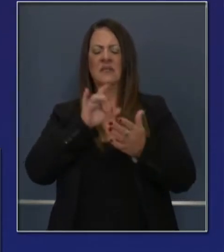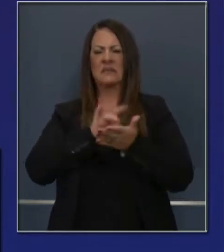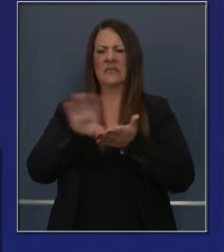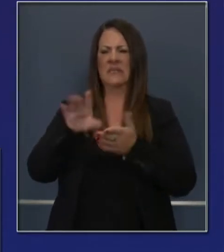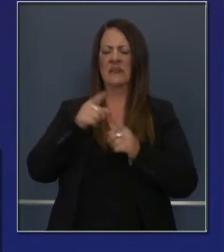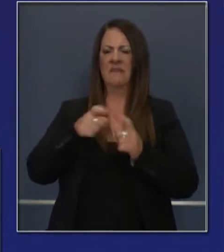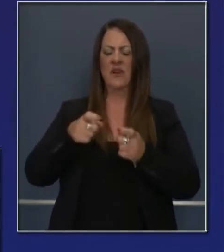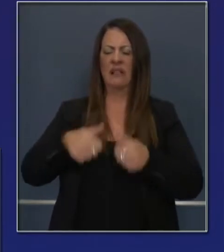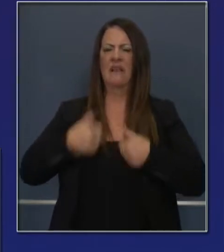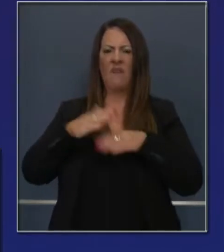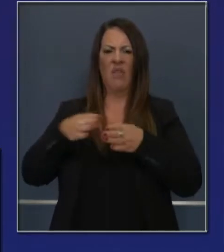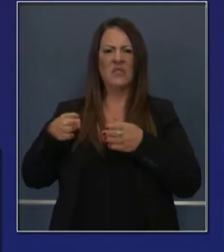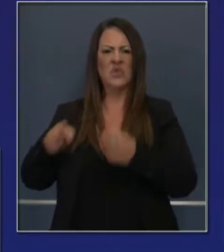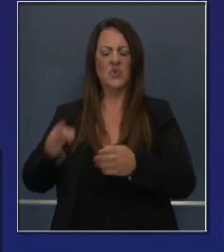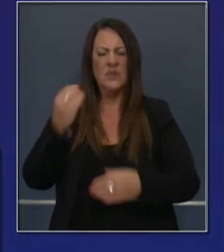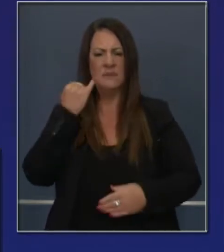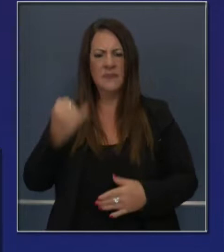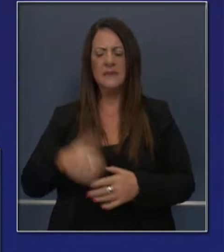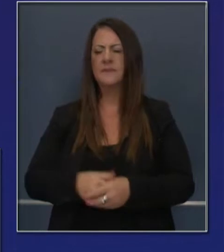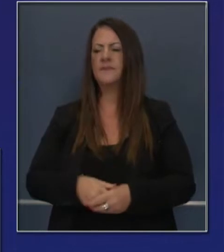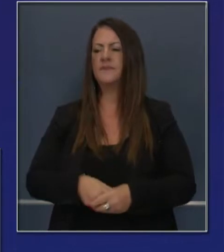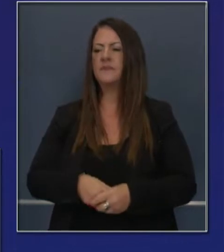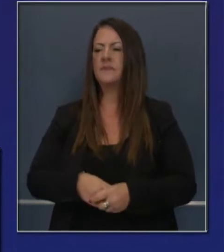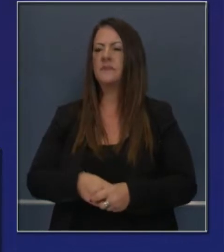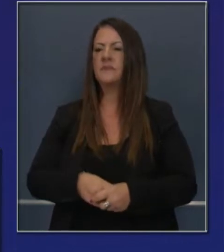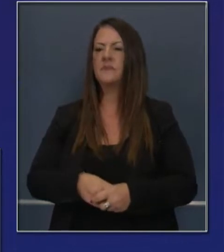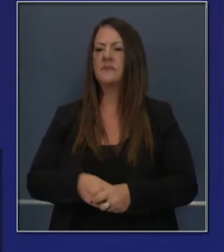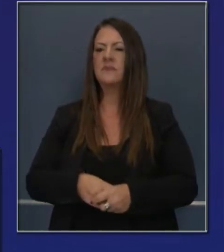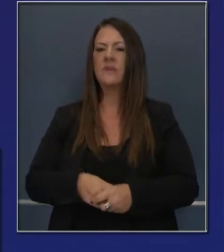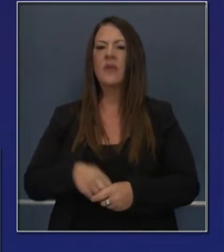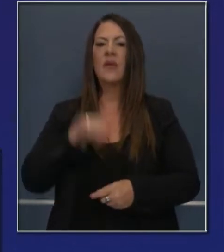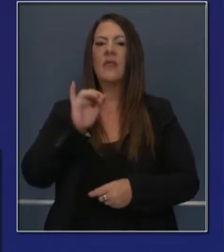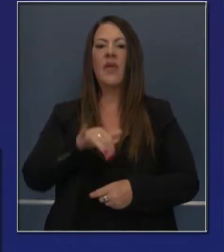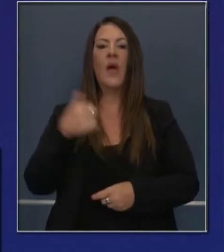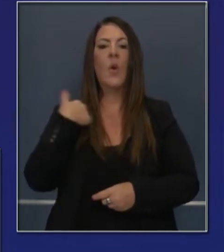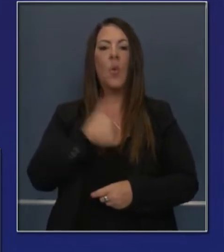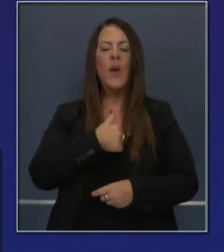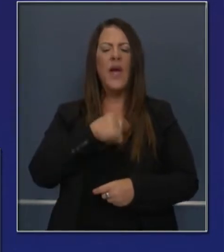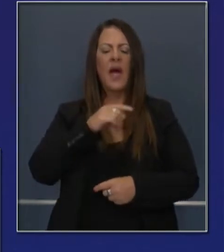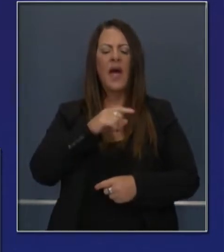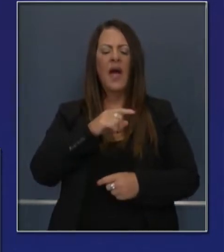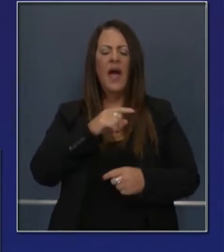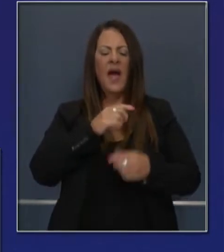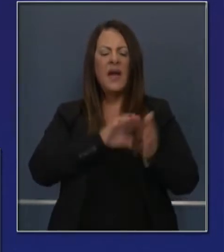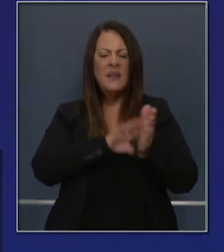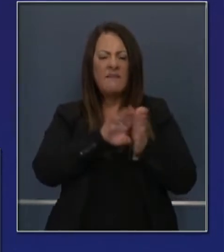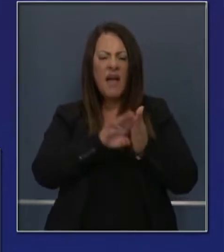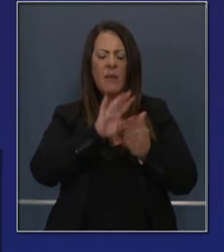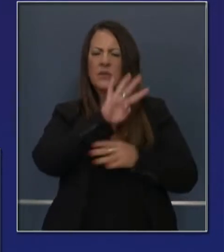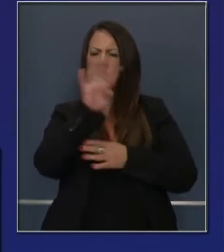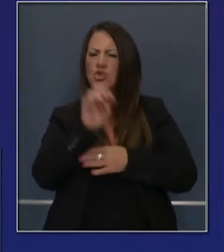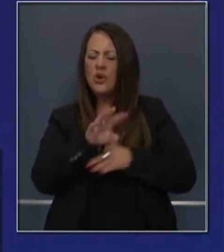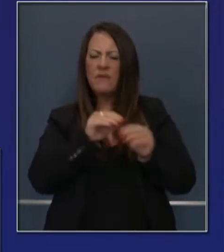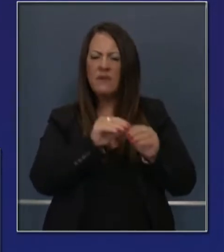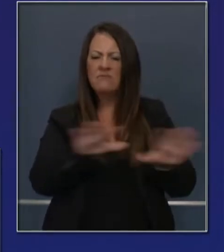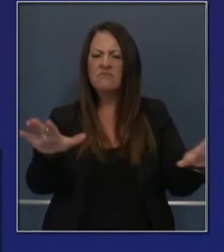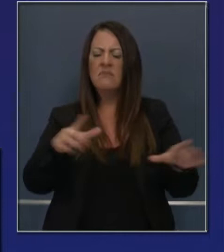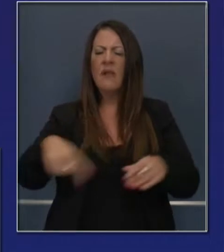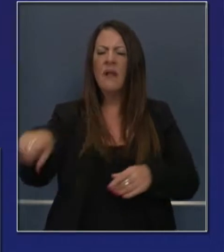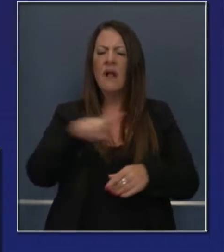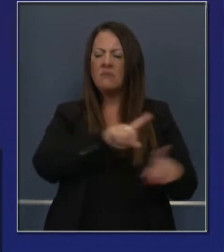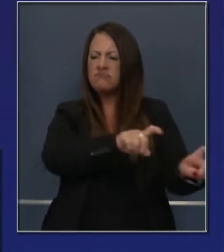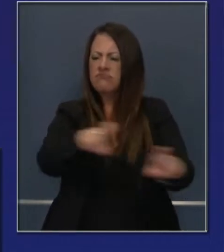onto the streets. The Turner Institute came up with a survey that estimated just in the state of California that